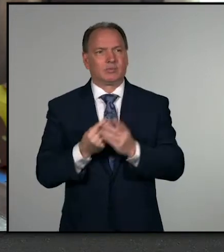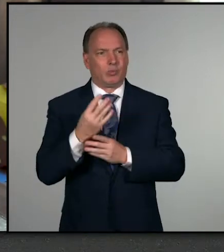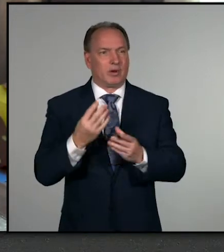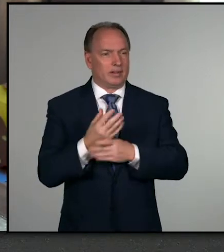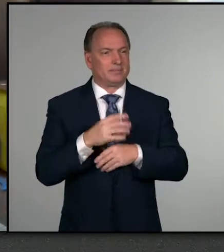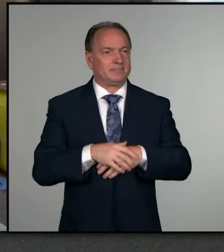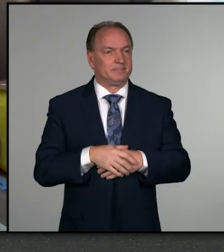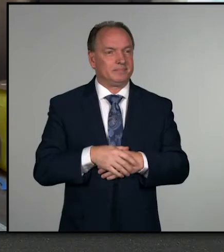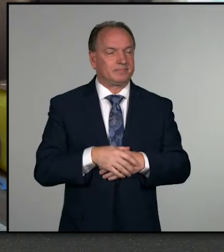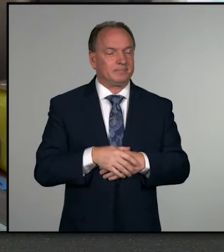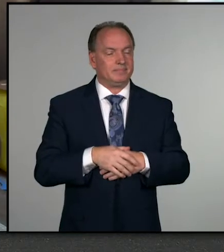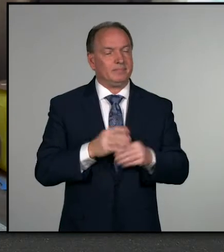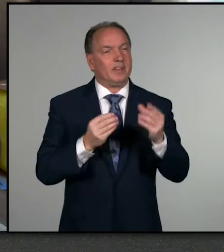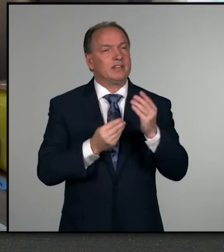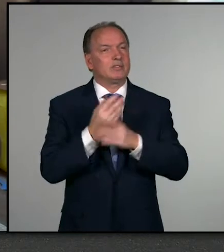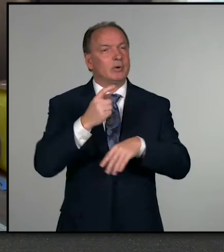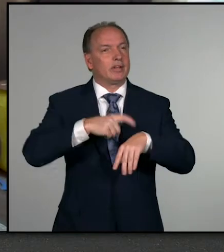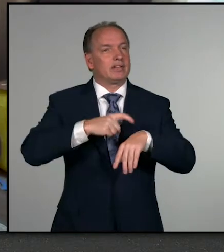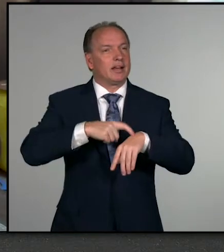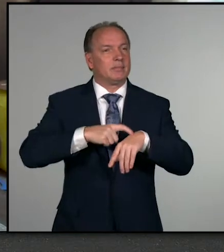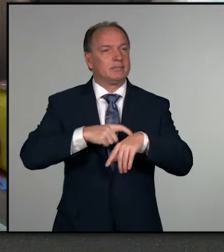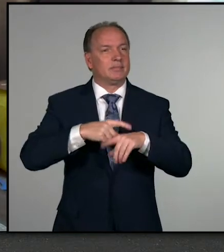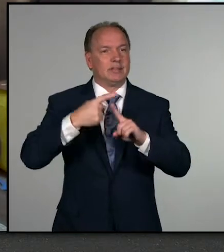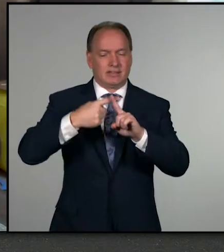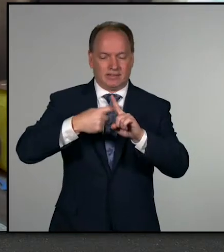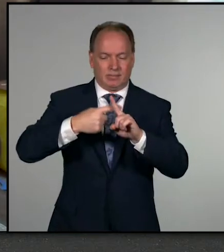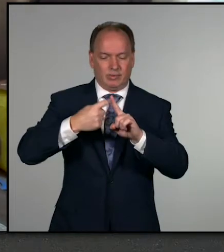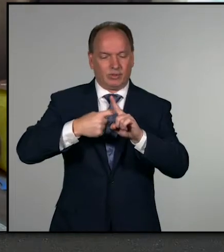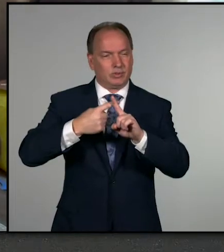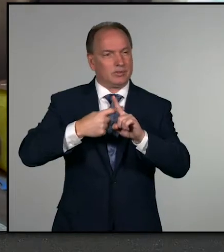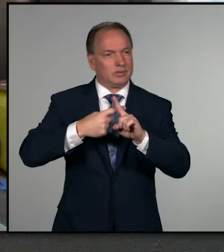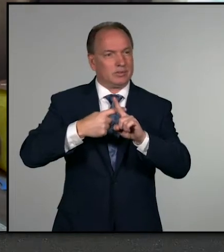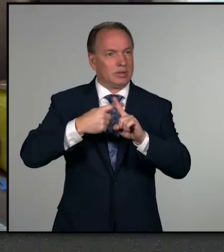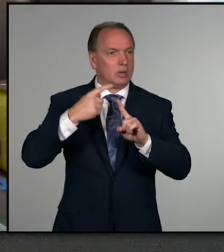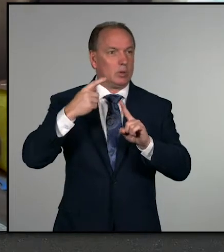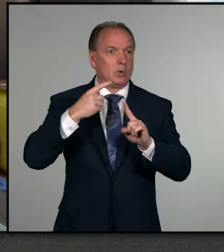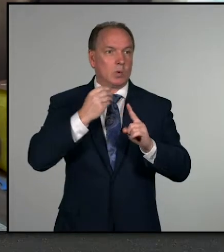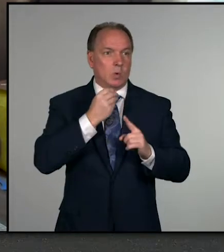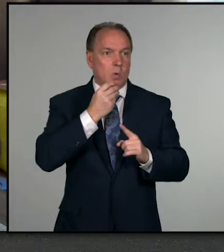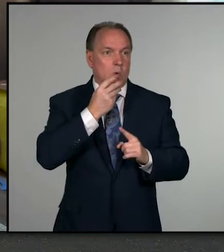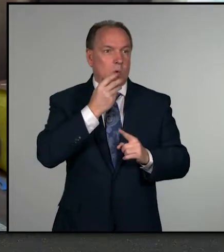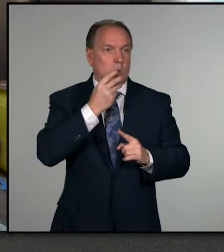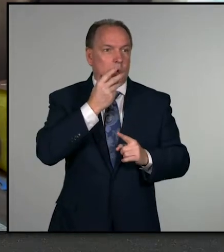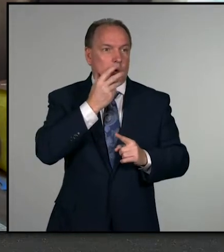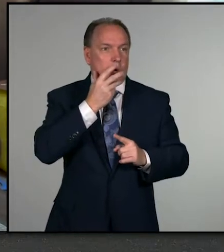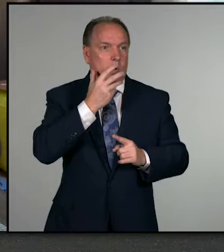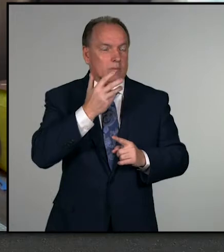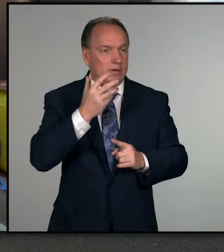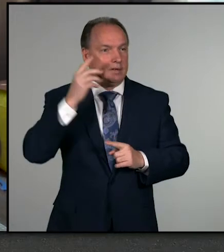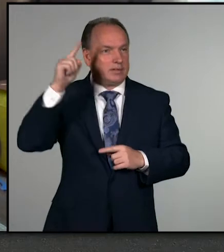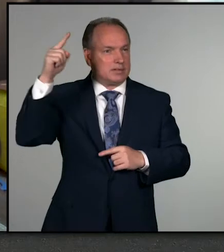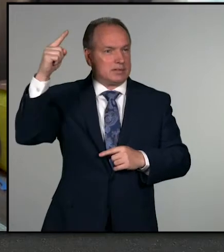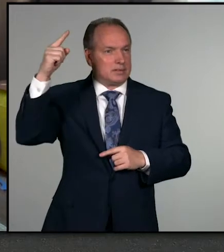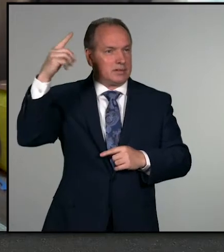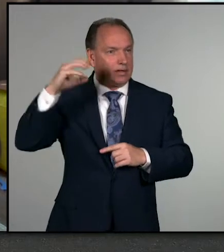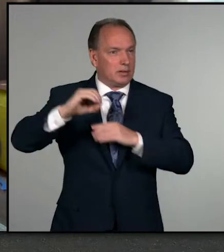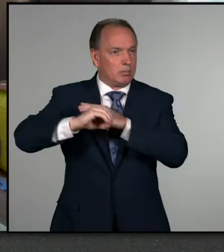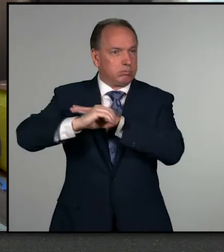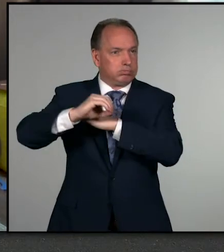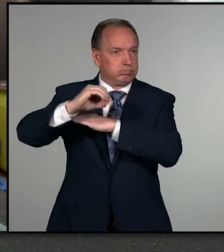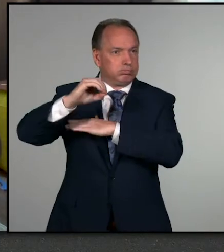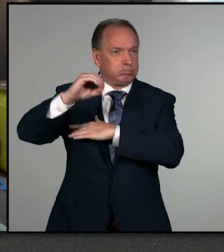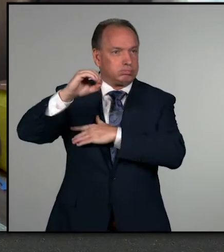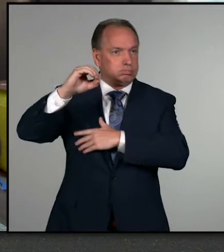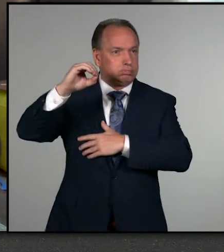spring. So in the springtime, the temperature gets a little bit warmer. The sun stays out longer and we